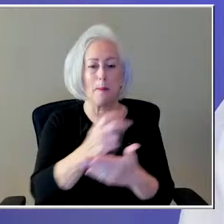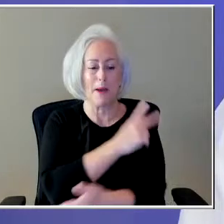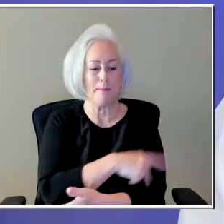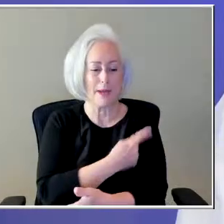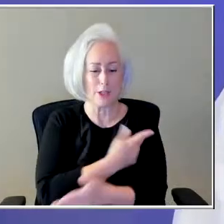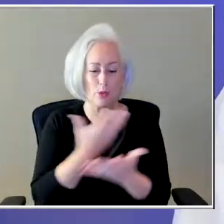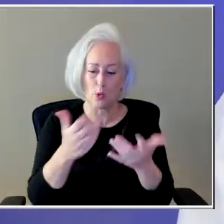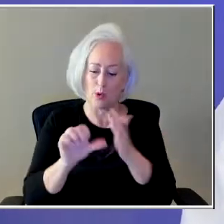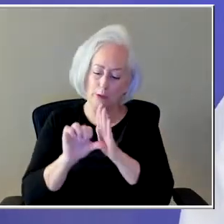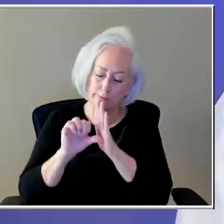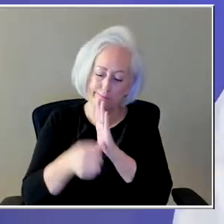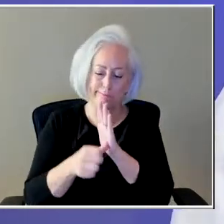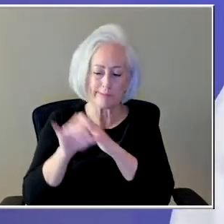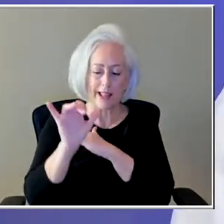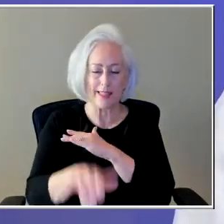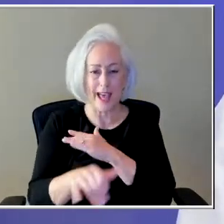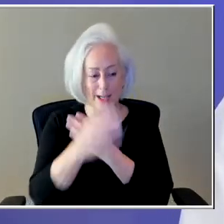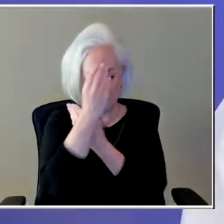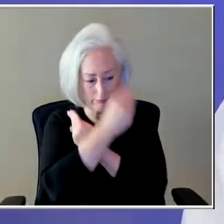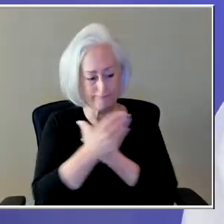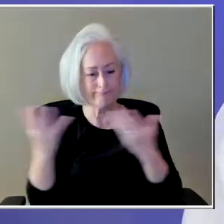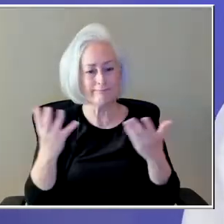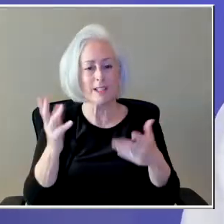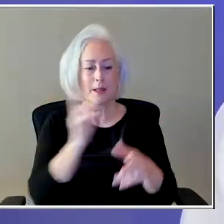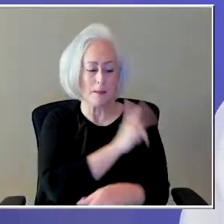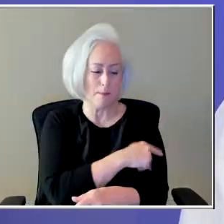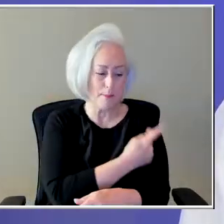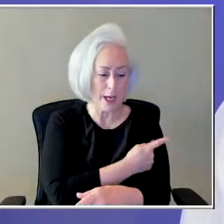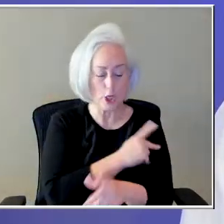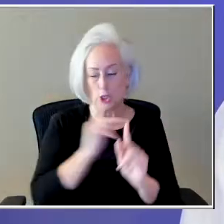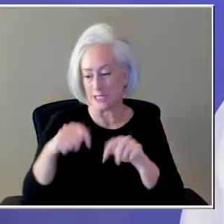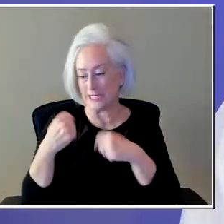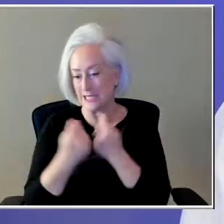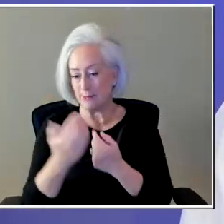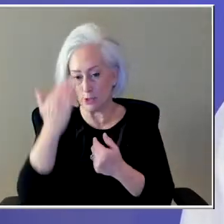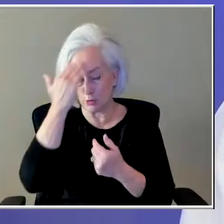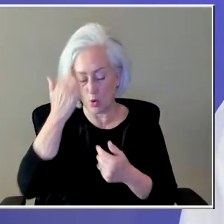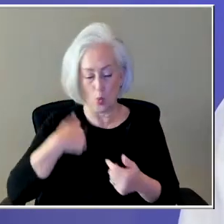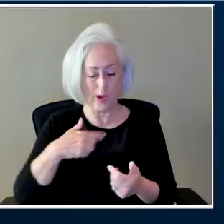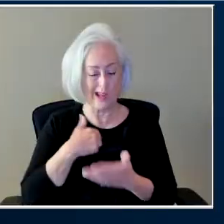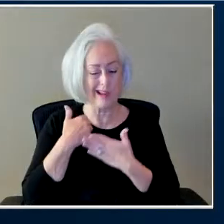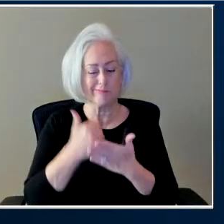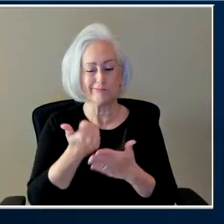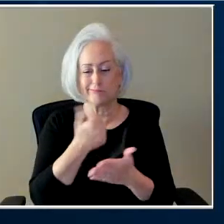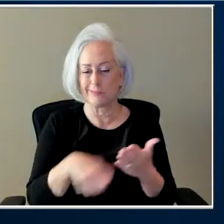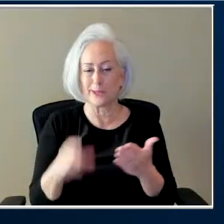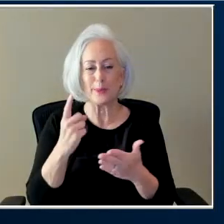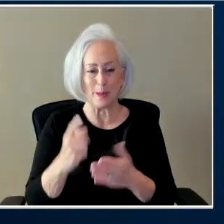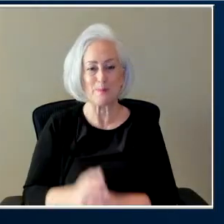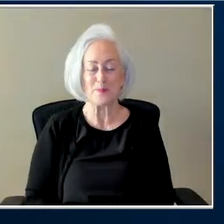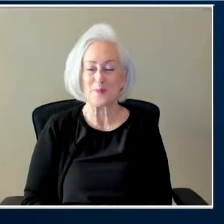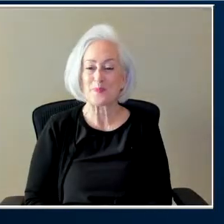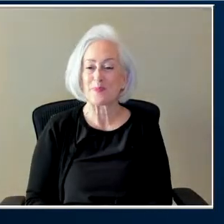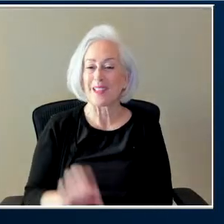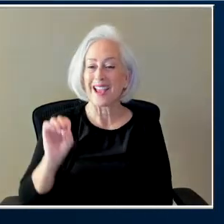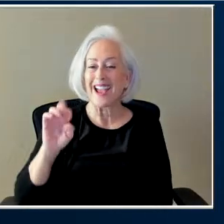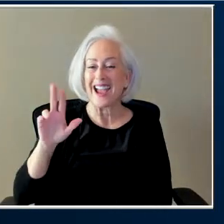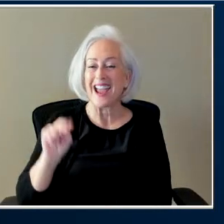let our patients know, our teams know that we're here to help everybody. Aaron, what's the big takeaway